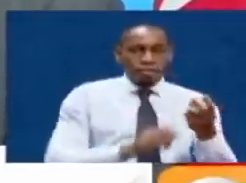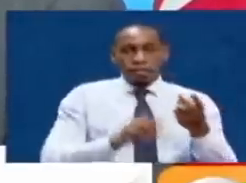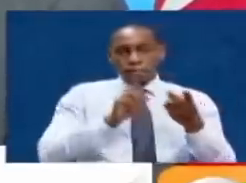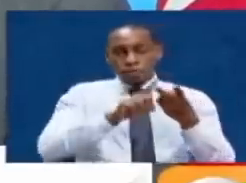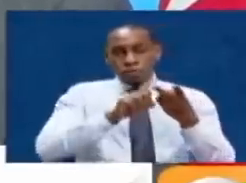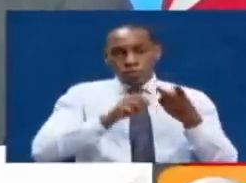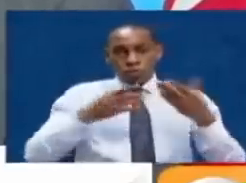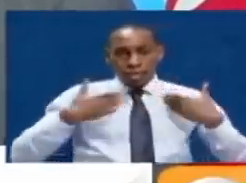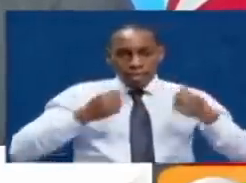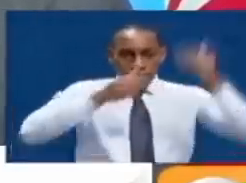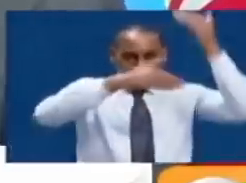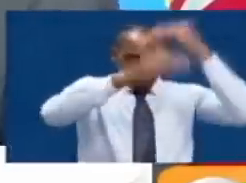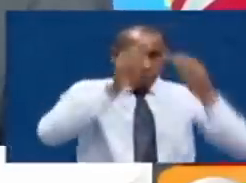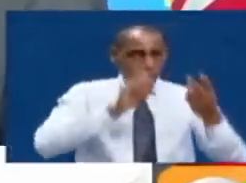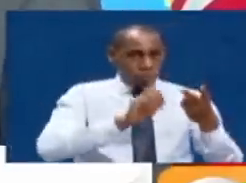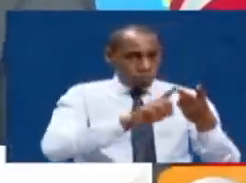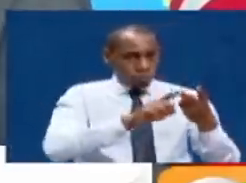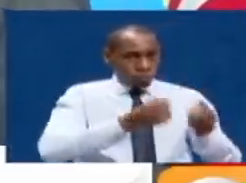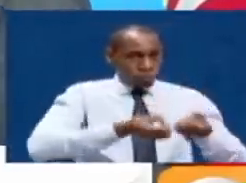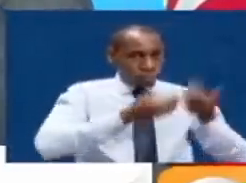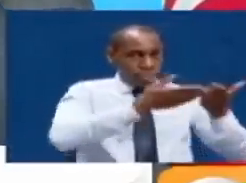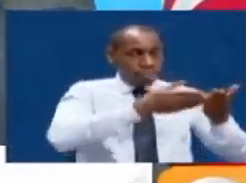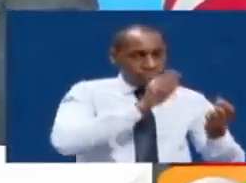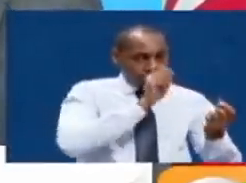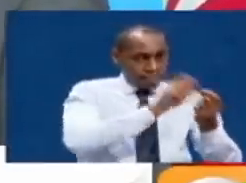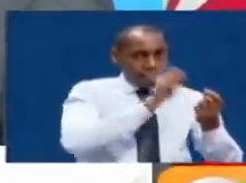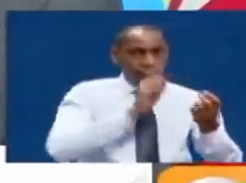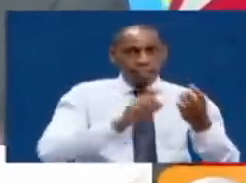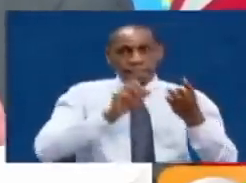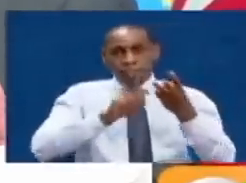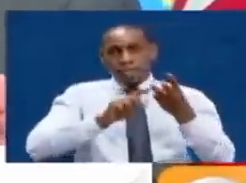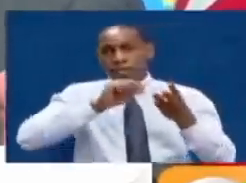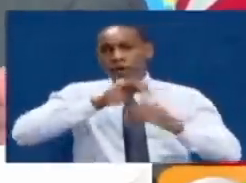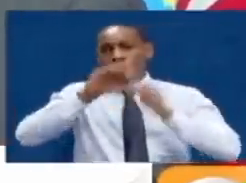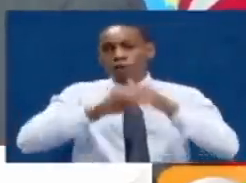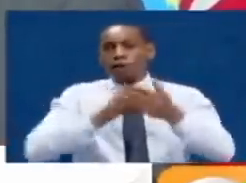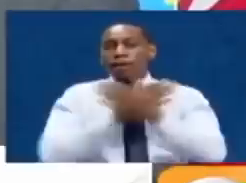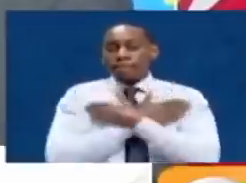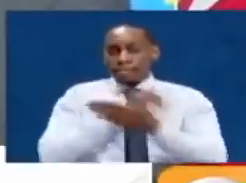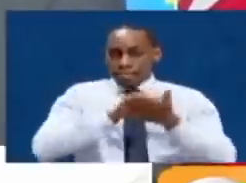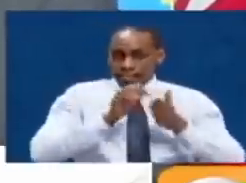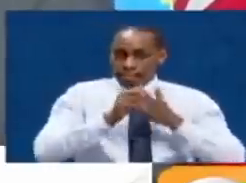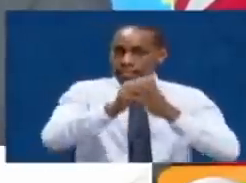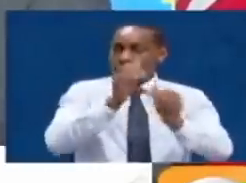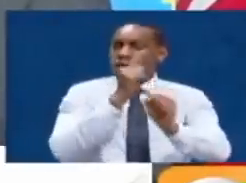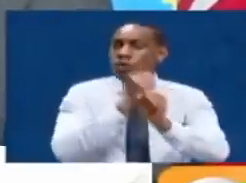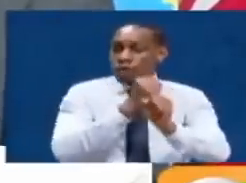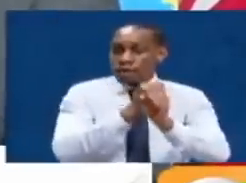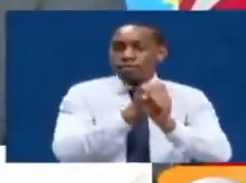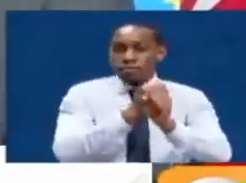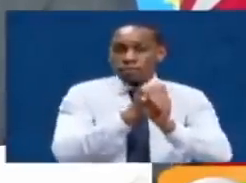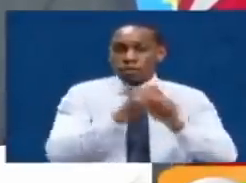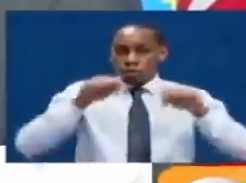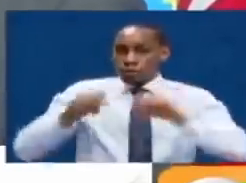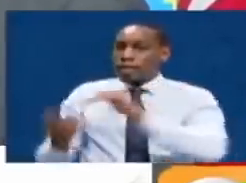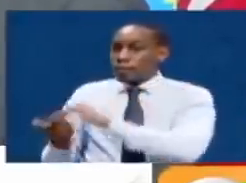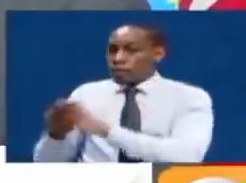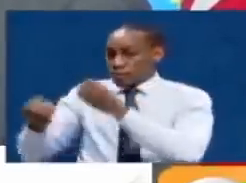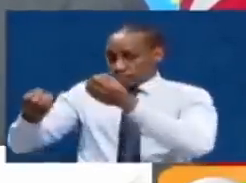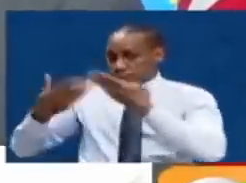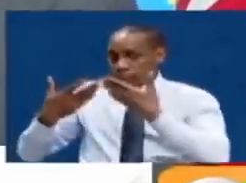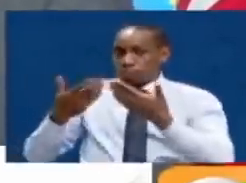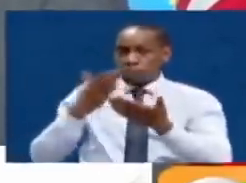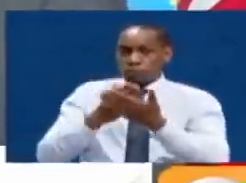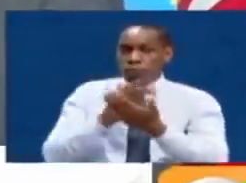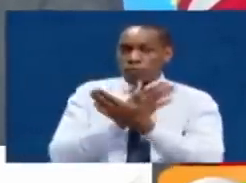health professionals who are administering this, and all colleagues who are at the front line. This morning I was told of a very